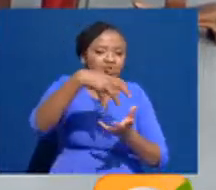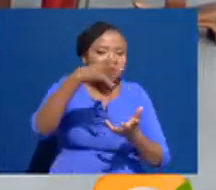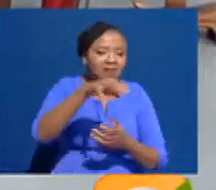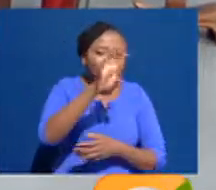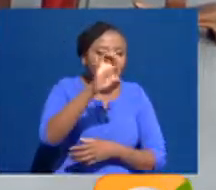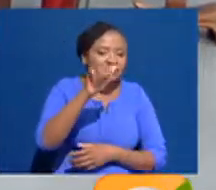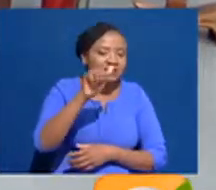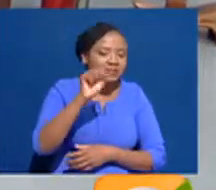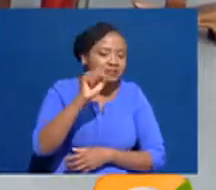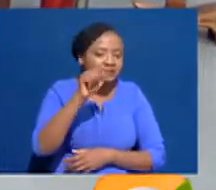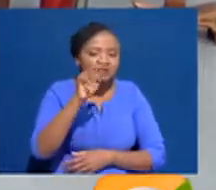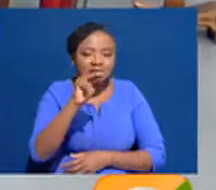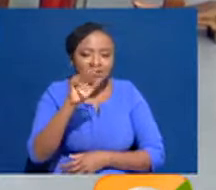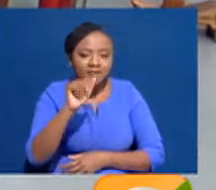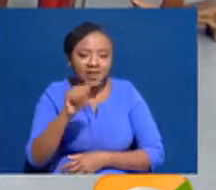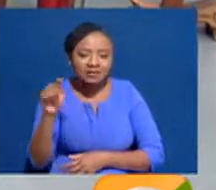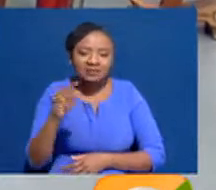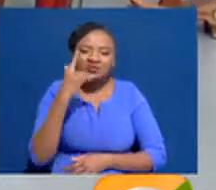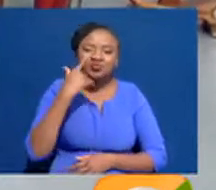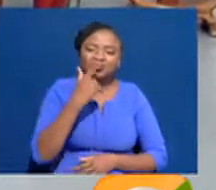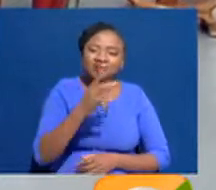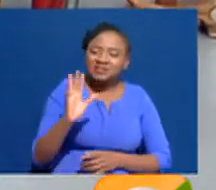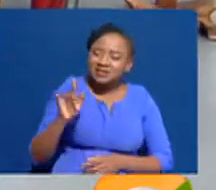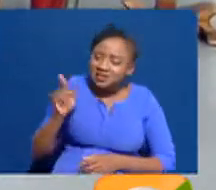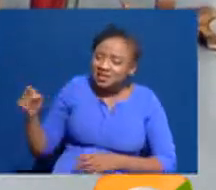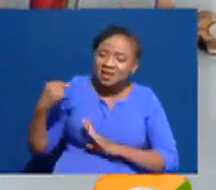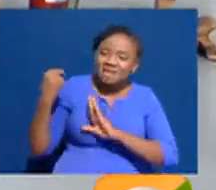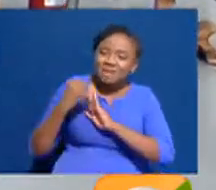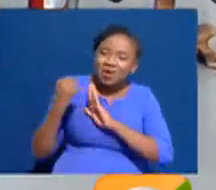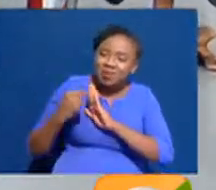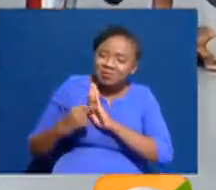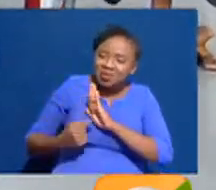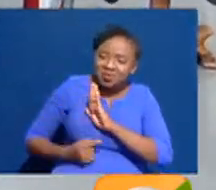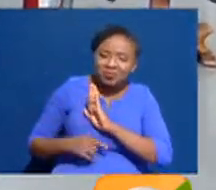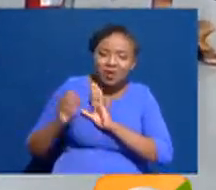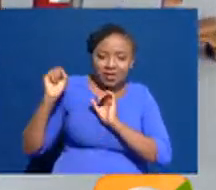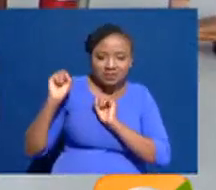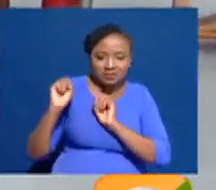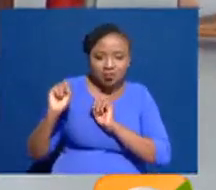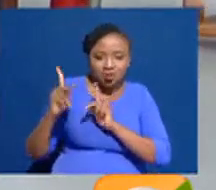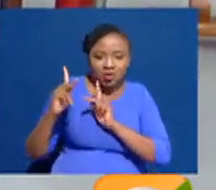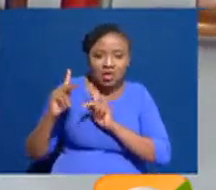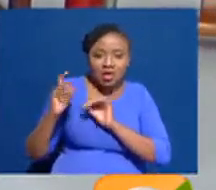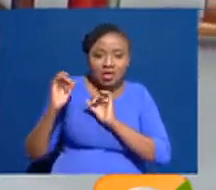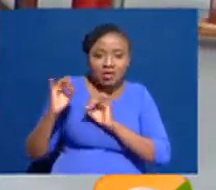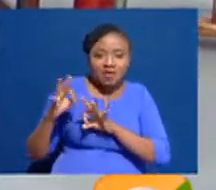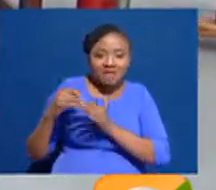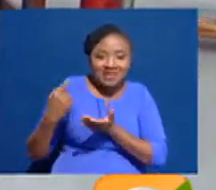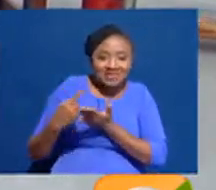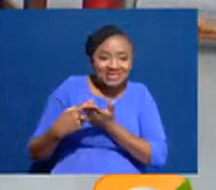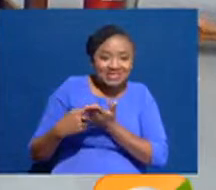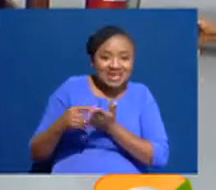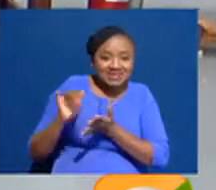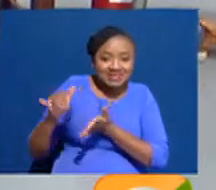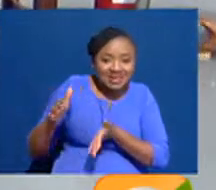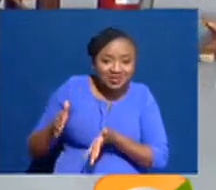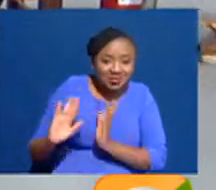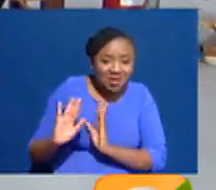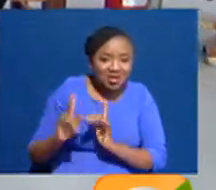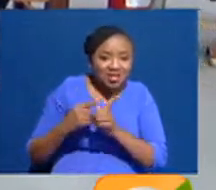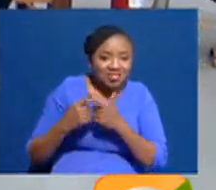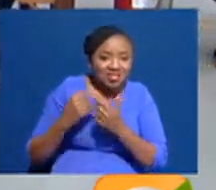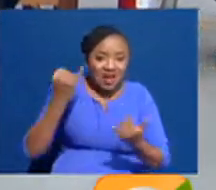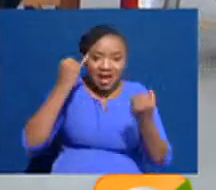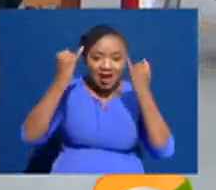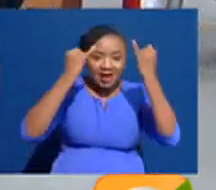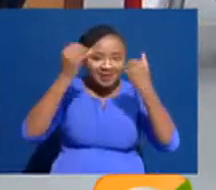things he's talking about can make sense if they're debated on the right platform and if ideas are